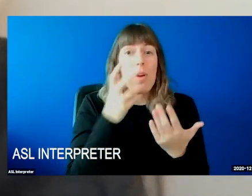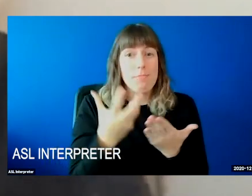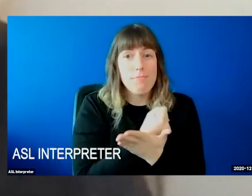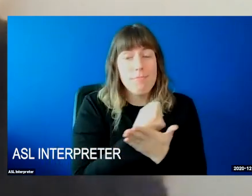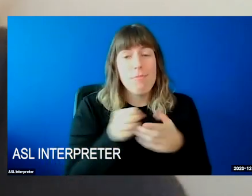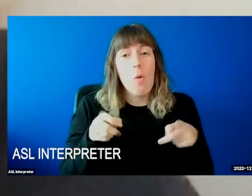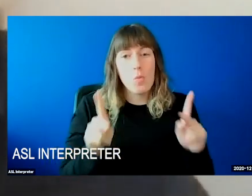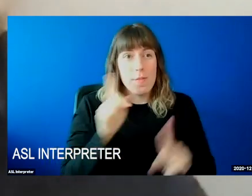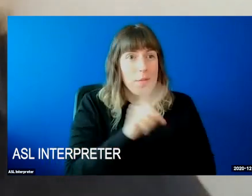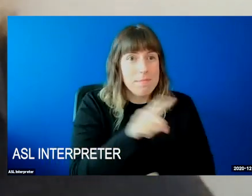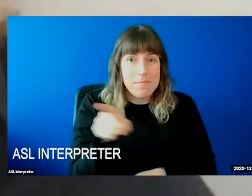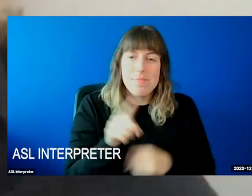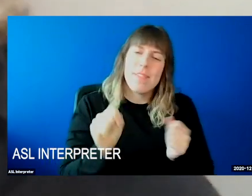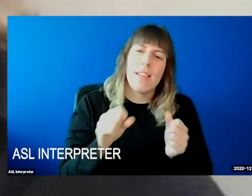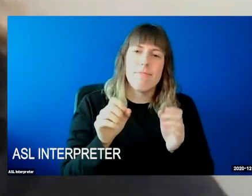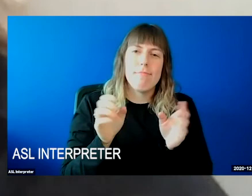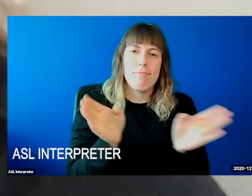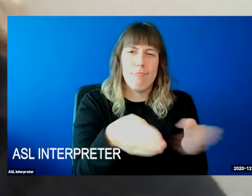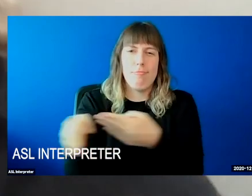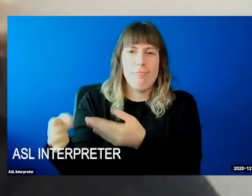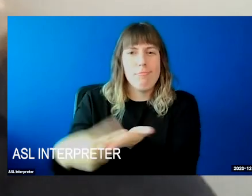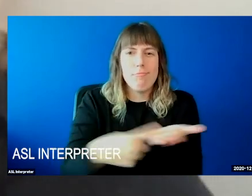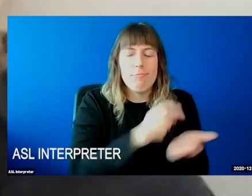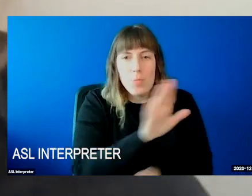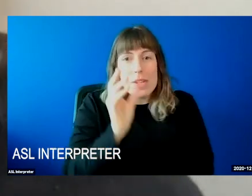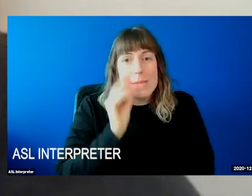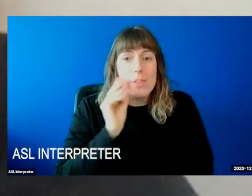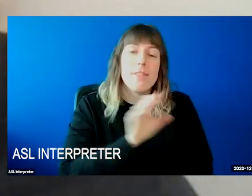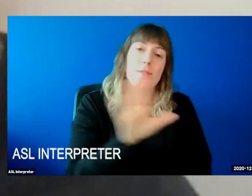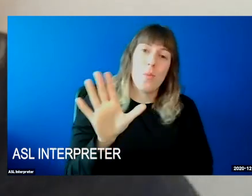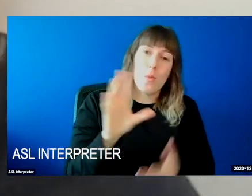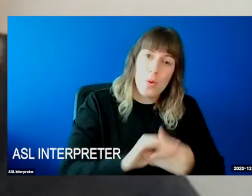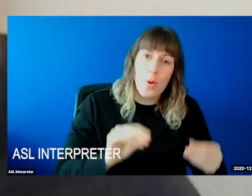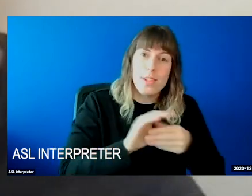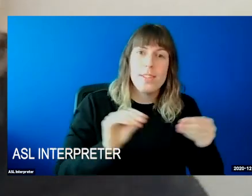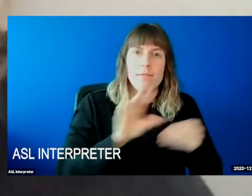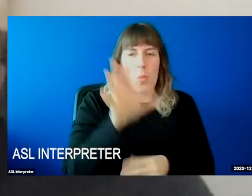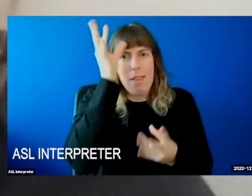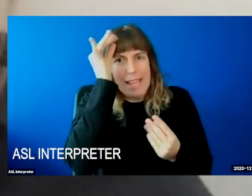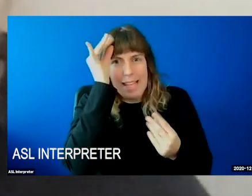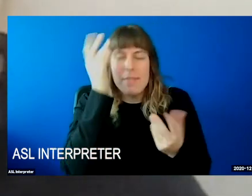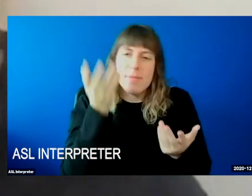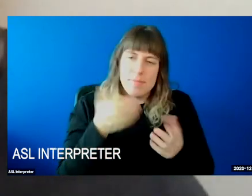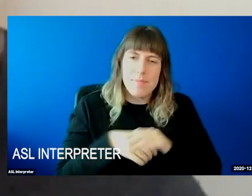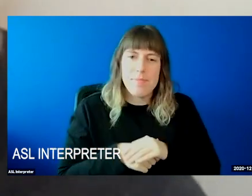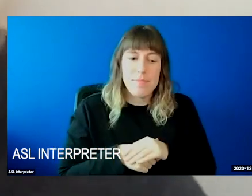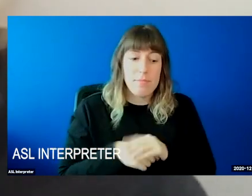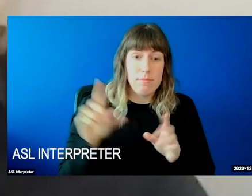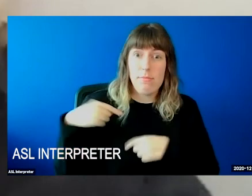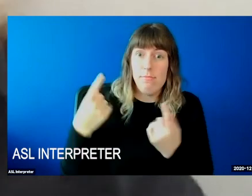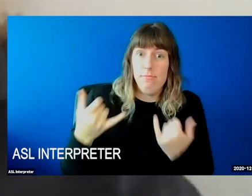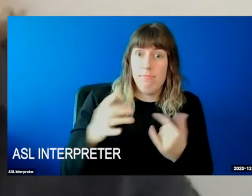to think about, we want to create an opportunity for you to speak to each other and share some of your own stories and